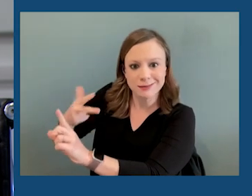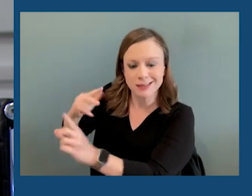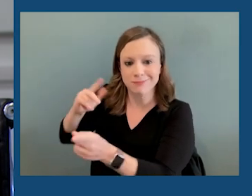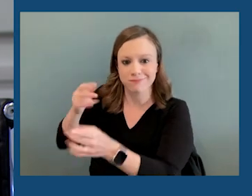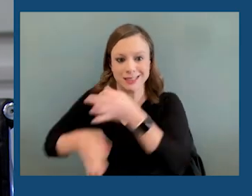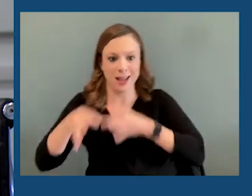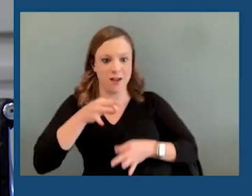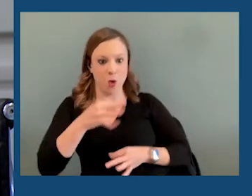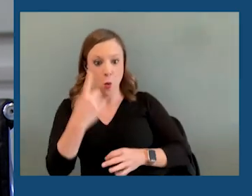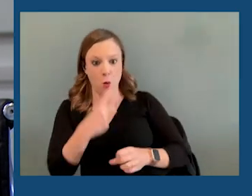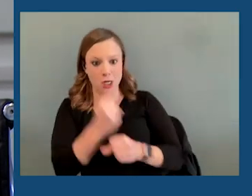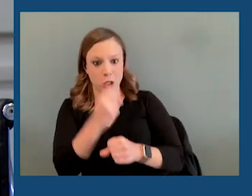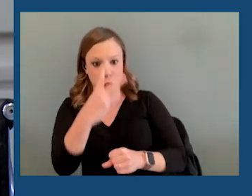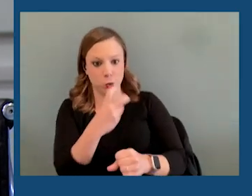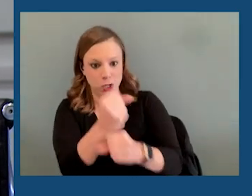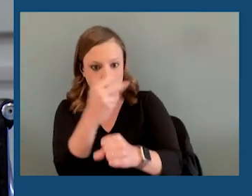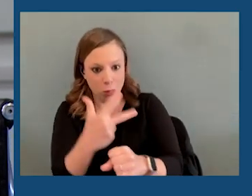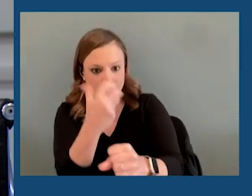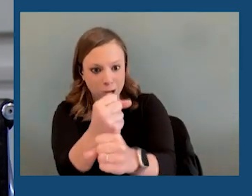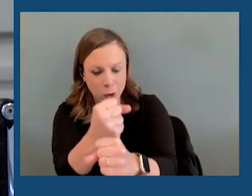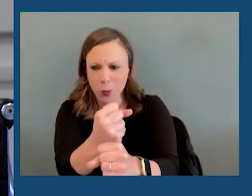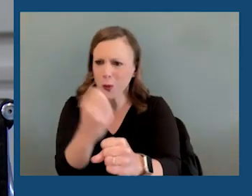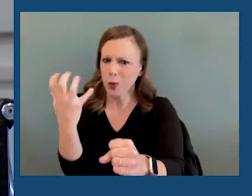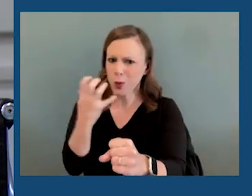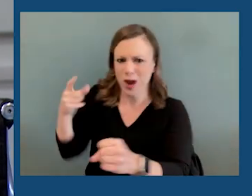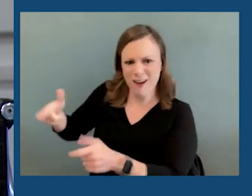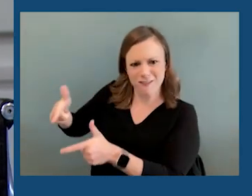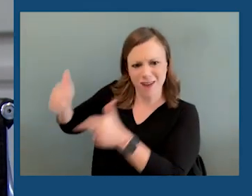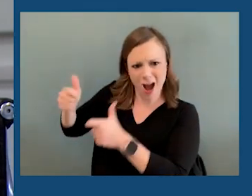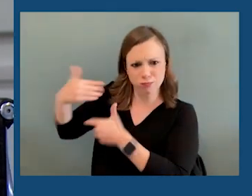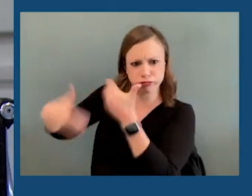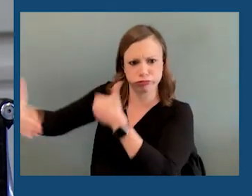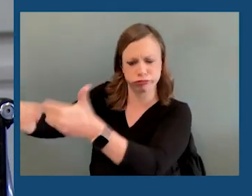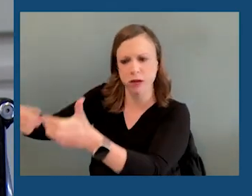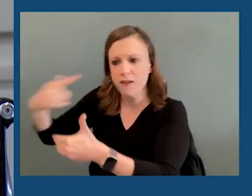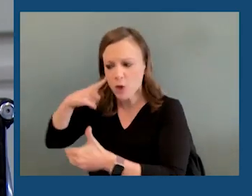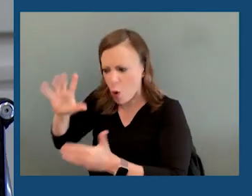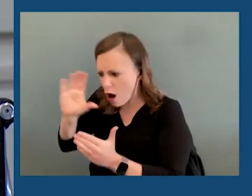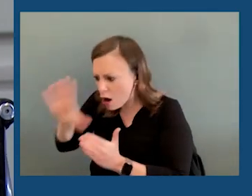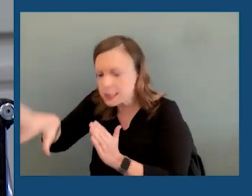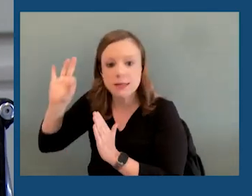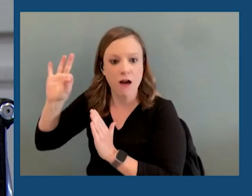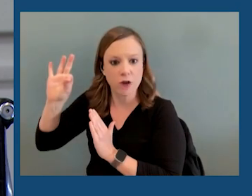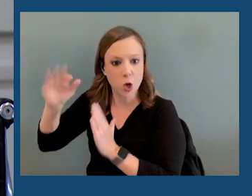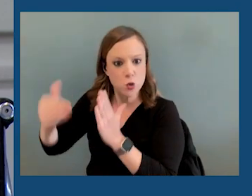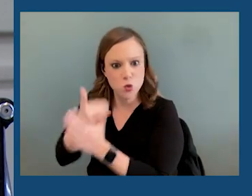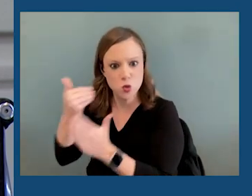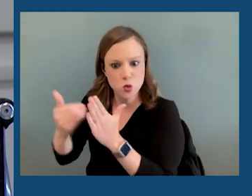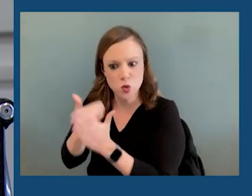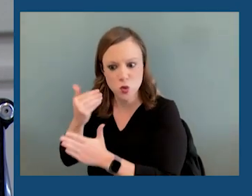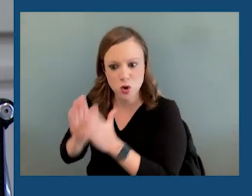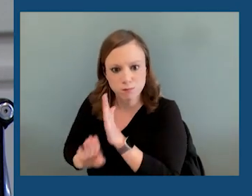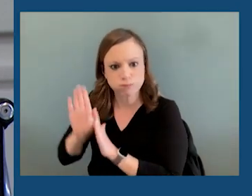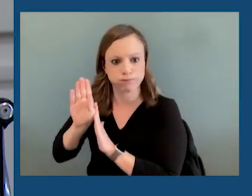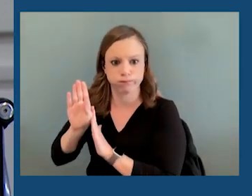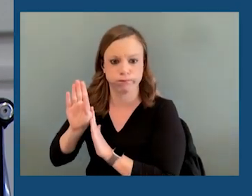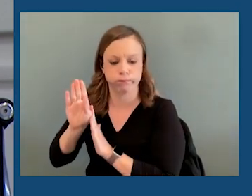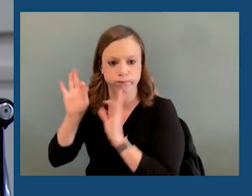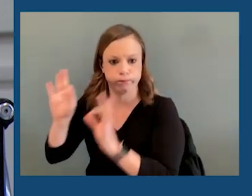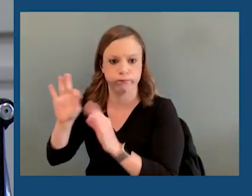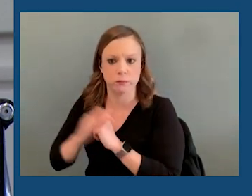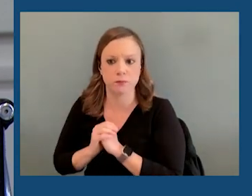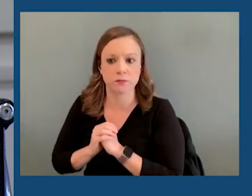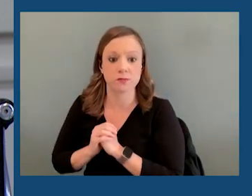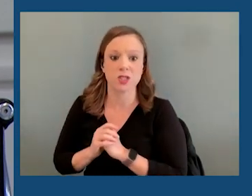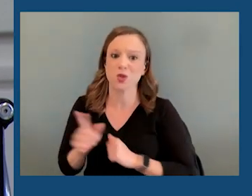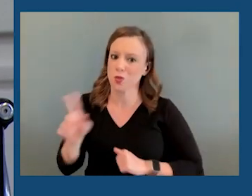about. It's going to speed up discovery. It's going to create new kinds of discovery as well. So we're really